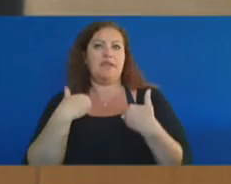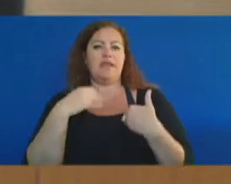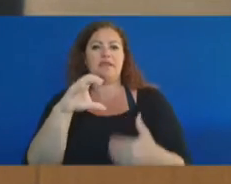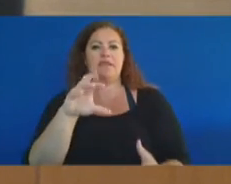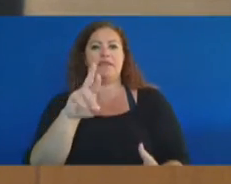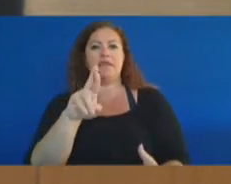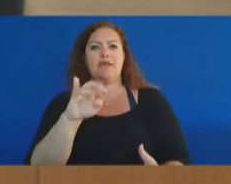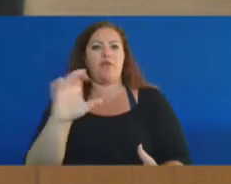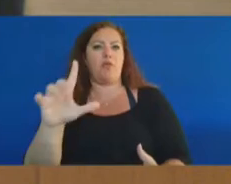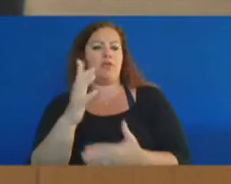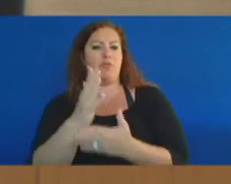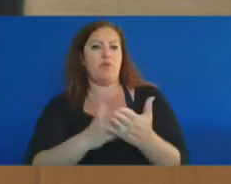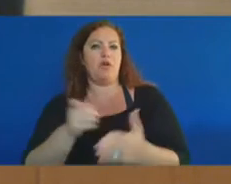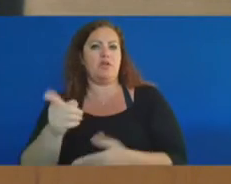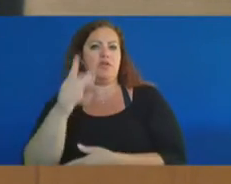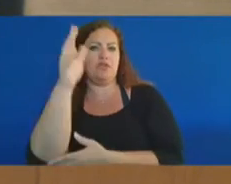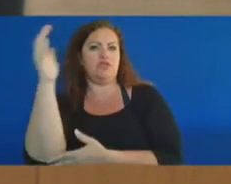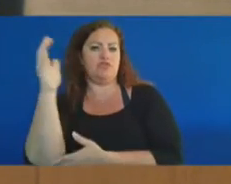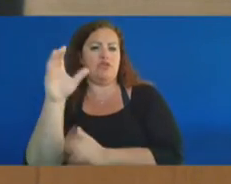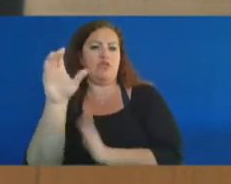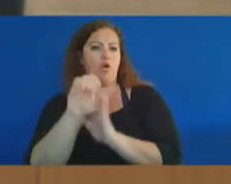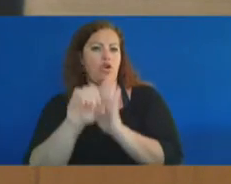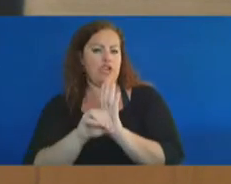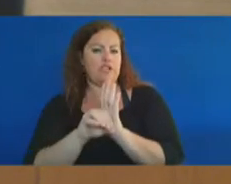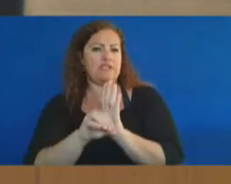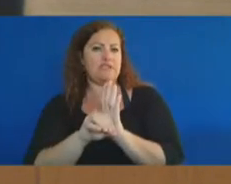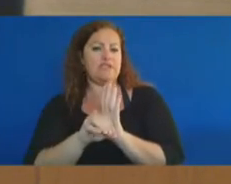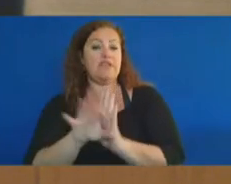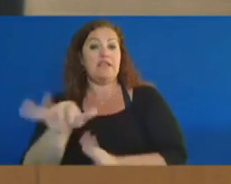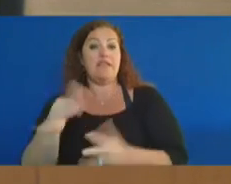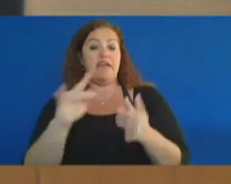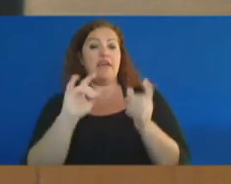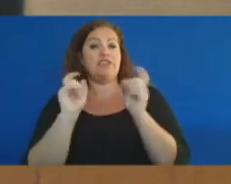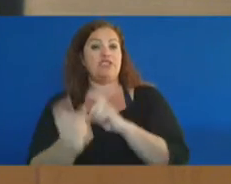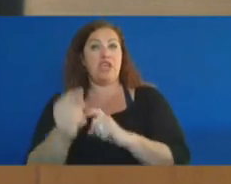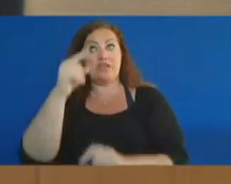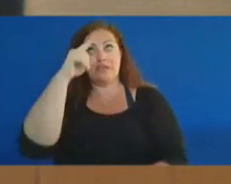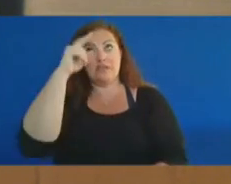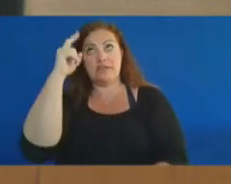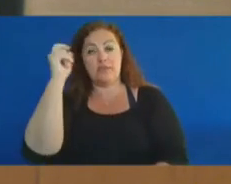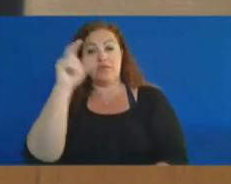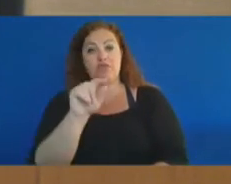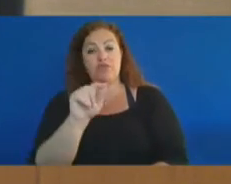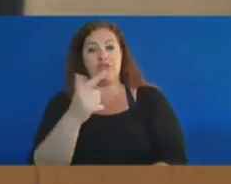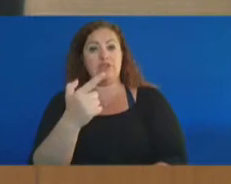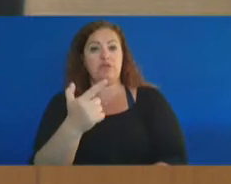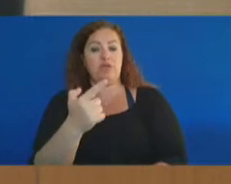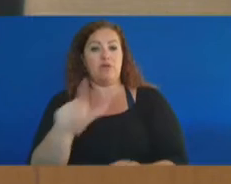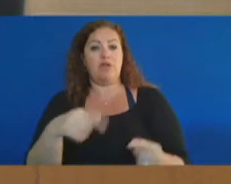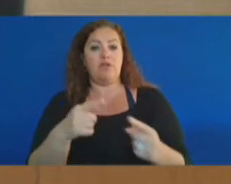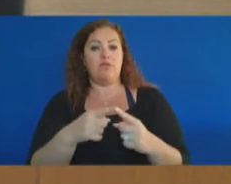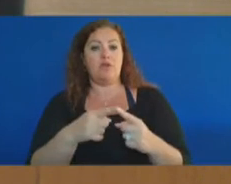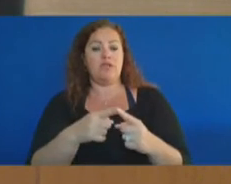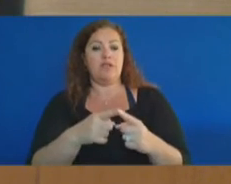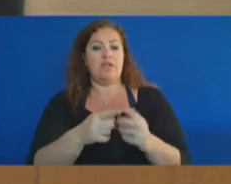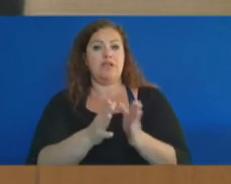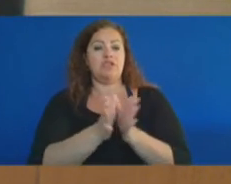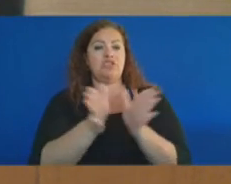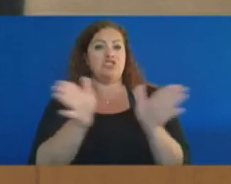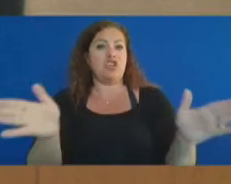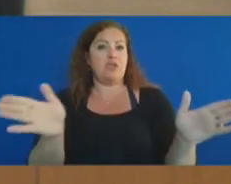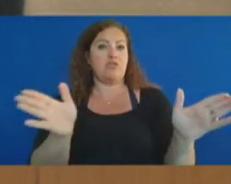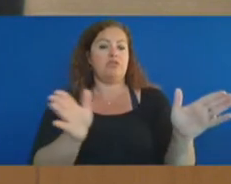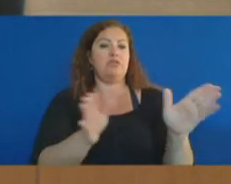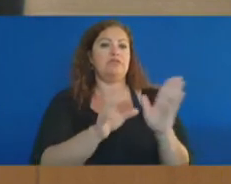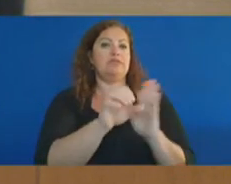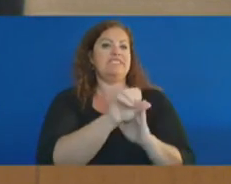component to the tree ordinance um that changed in the summer of 2021 when um General statute 16d